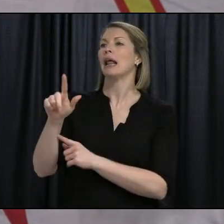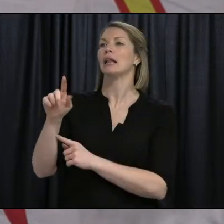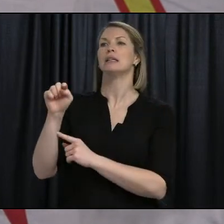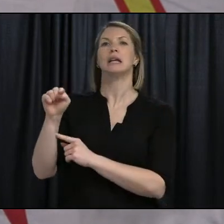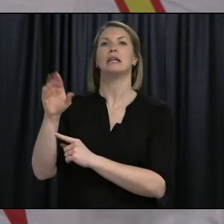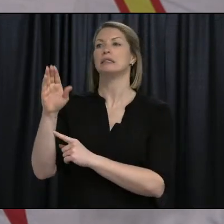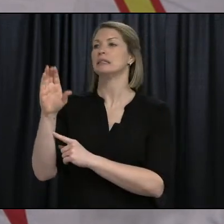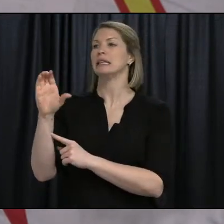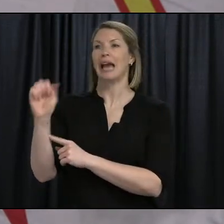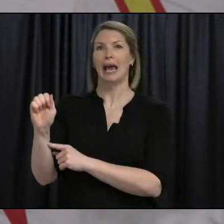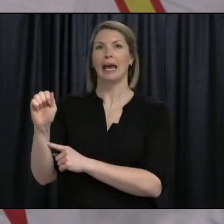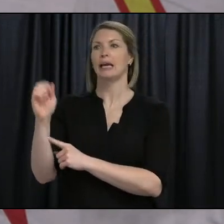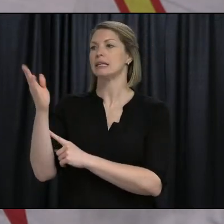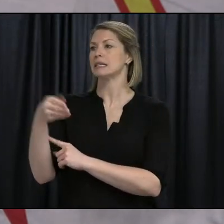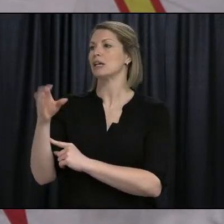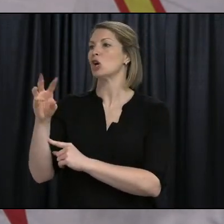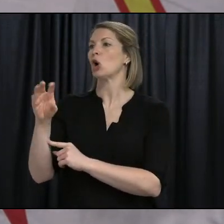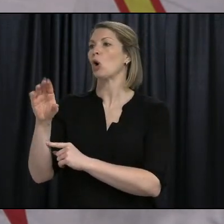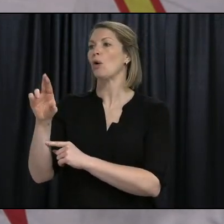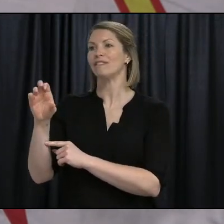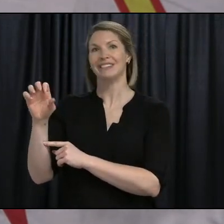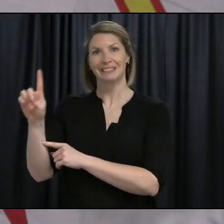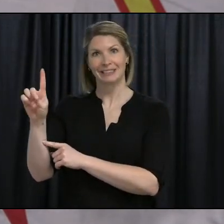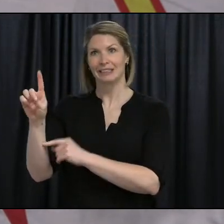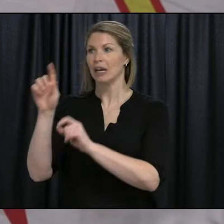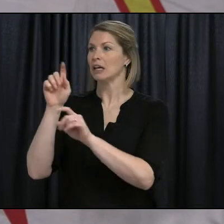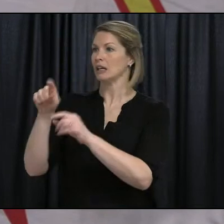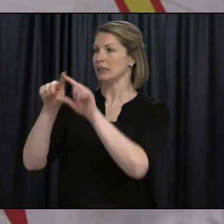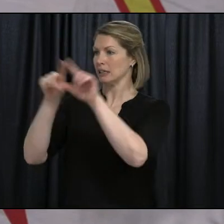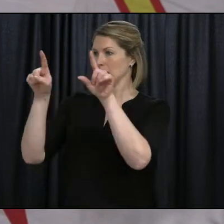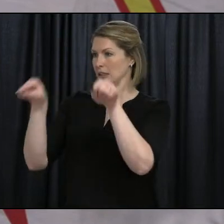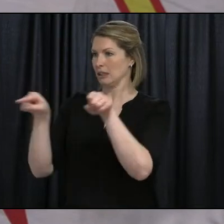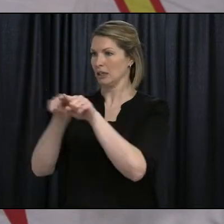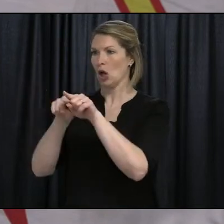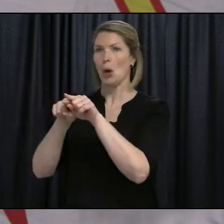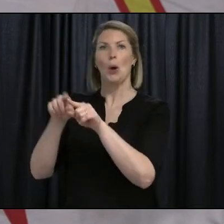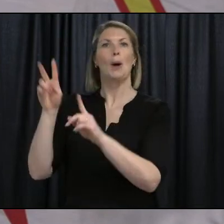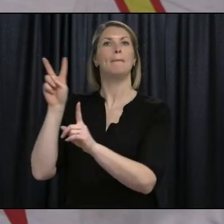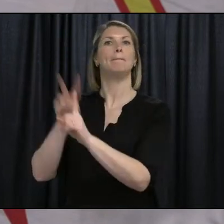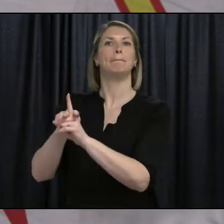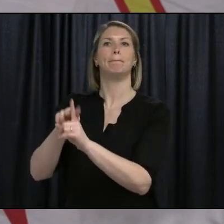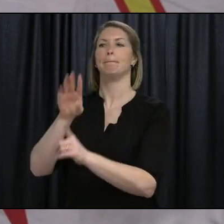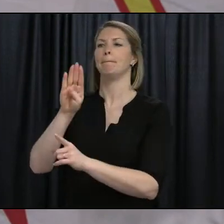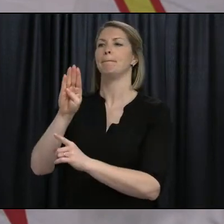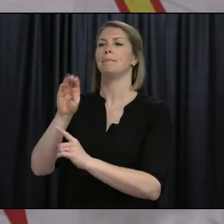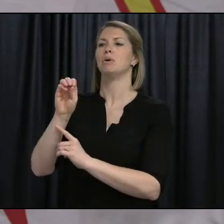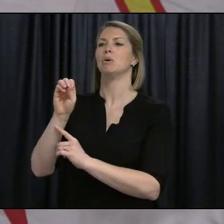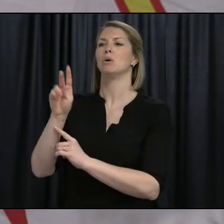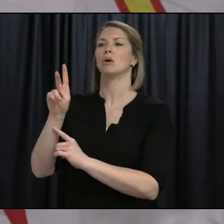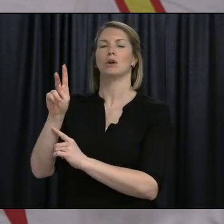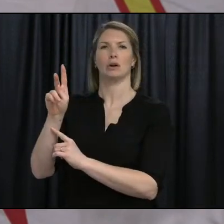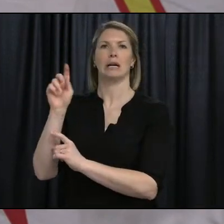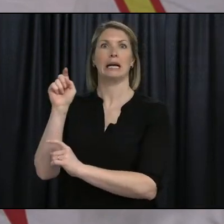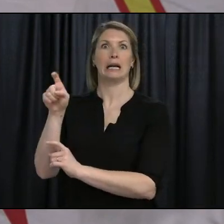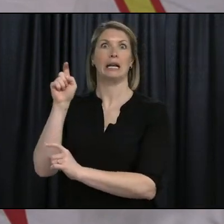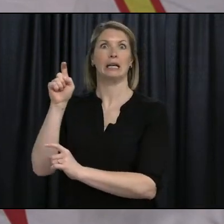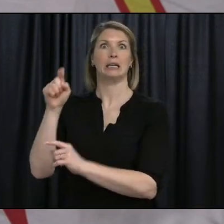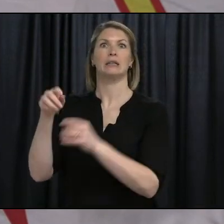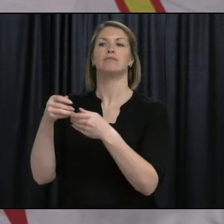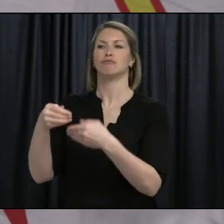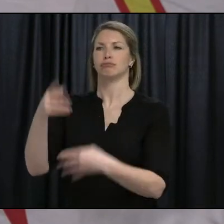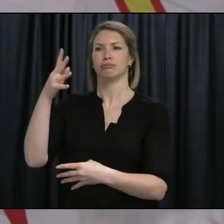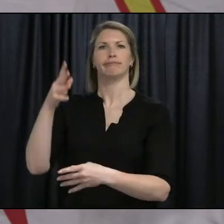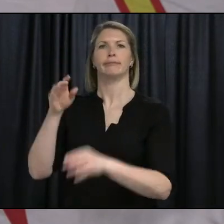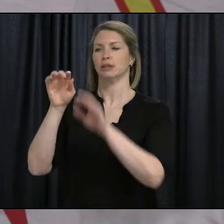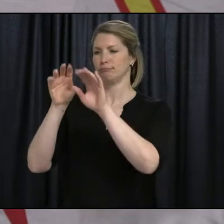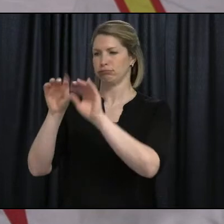gov.nl.ca. Regional health authorities are working on plans for the immunization of children 12 and over, and we expect to